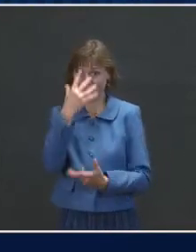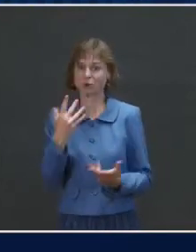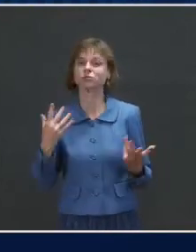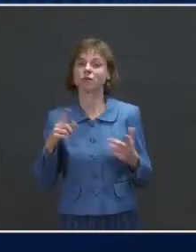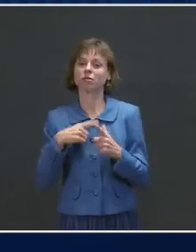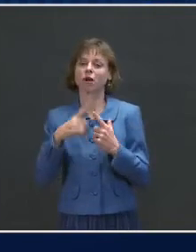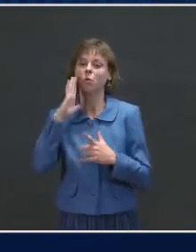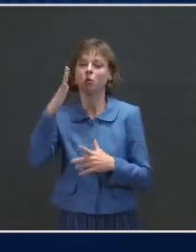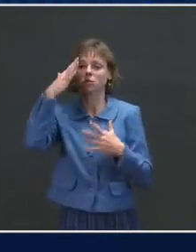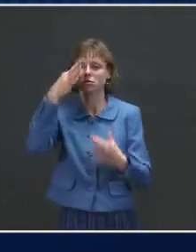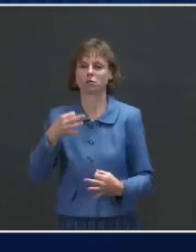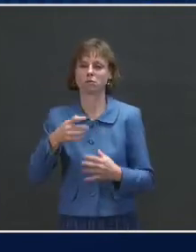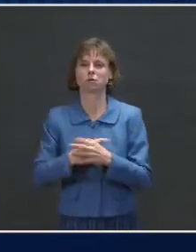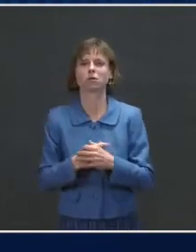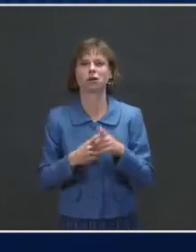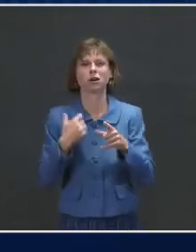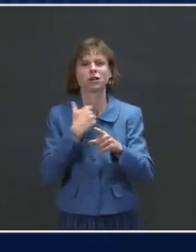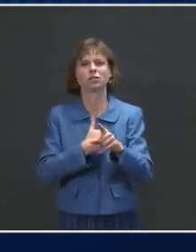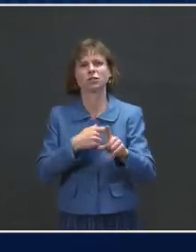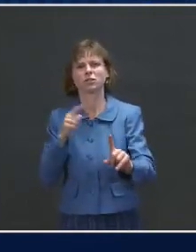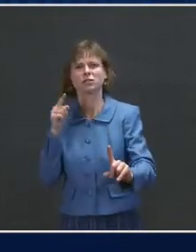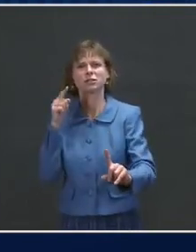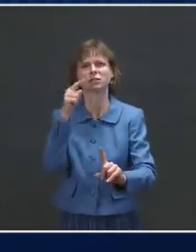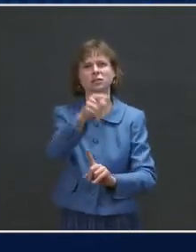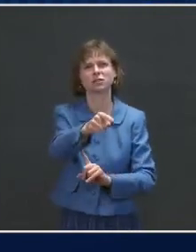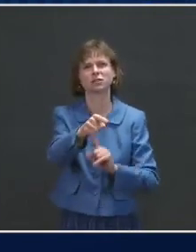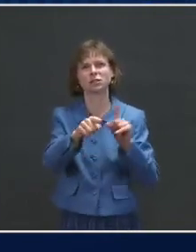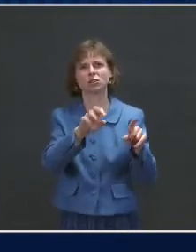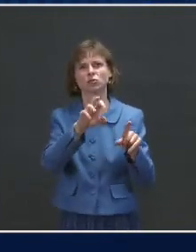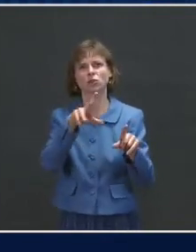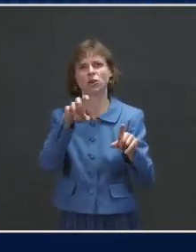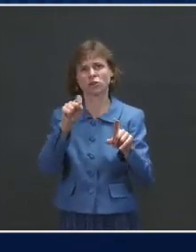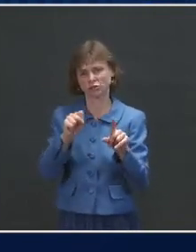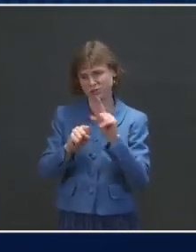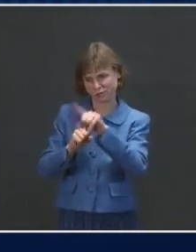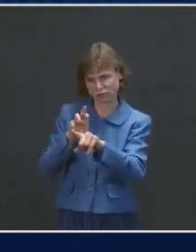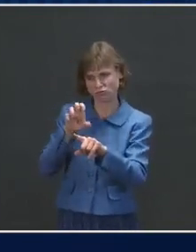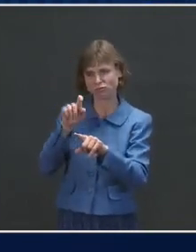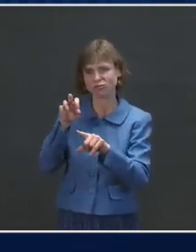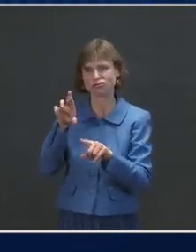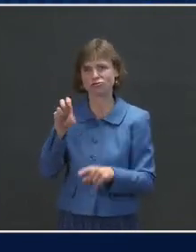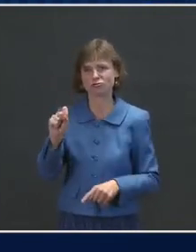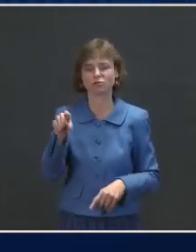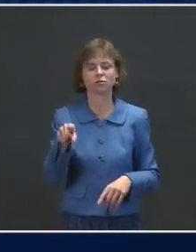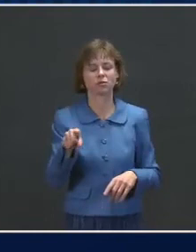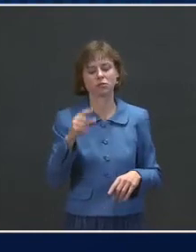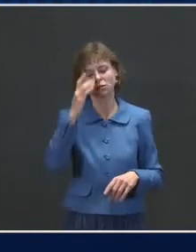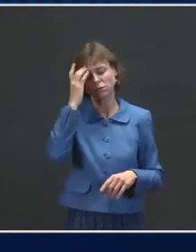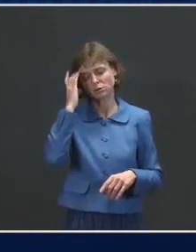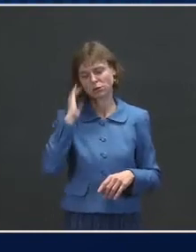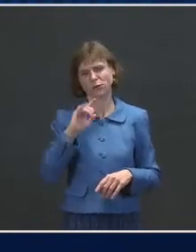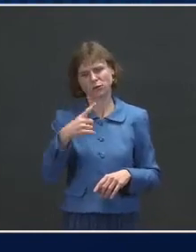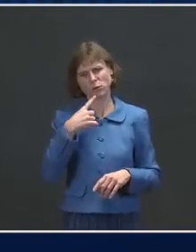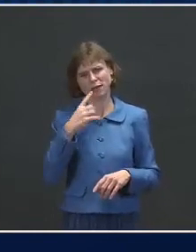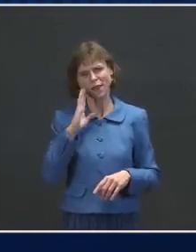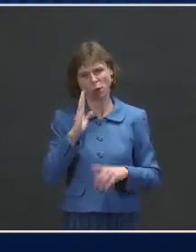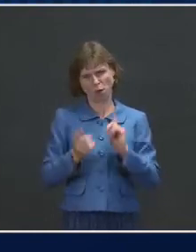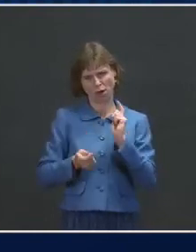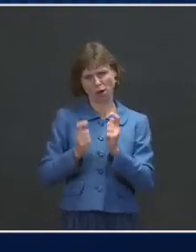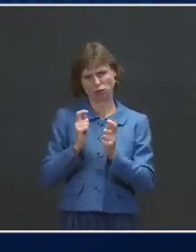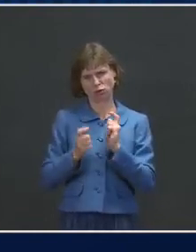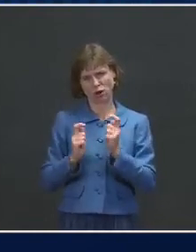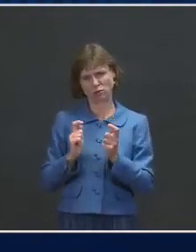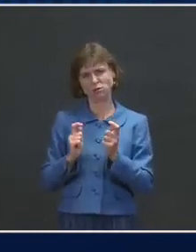Go ahead. Oh, sorry. I've been meaning to go to Reuters next, so we'll go right to you next. Go ahead. Thank you so much. So you mentioned that there will be adjustments, or there